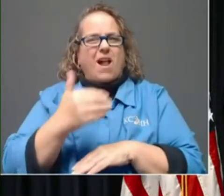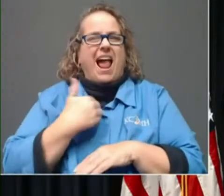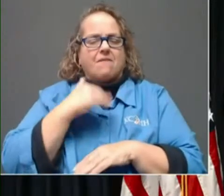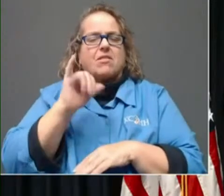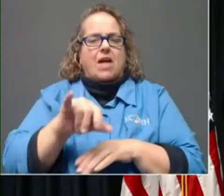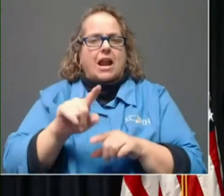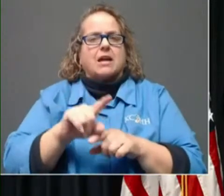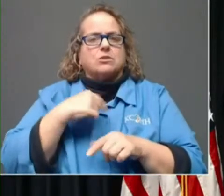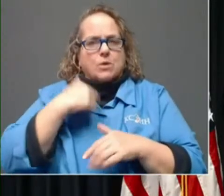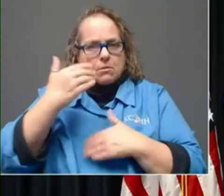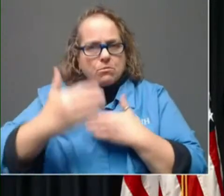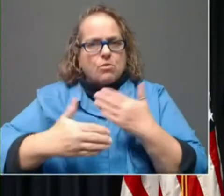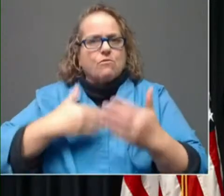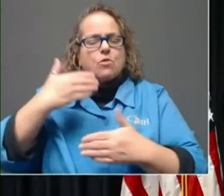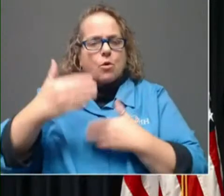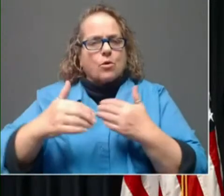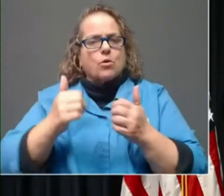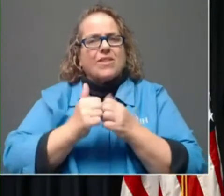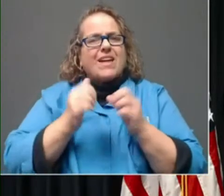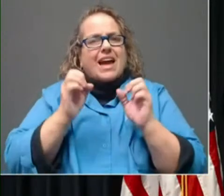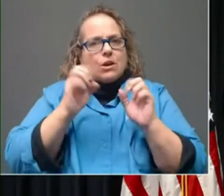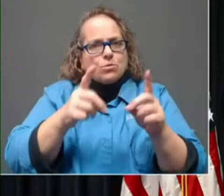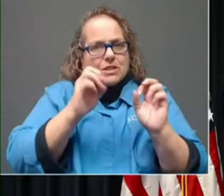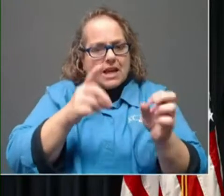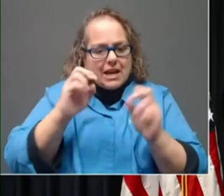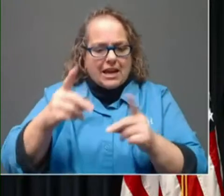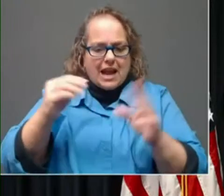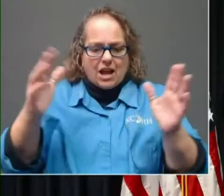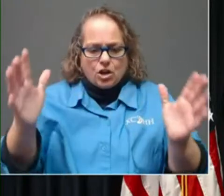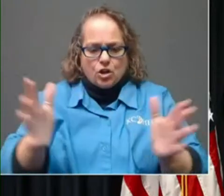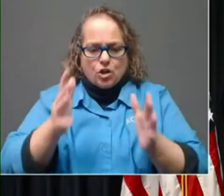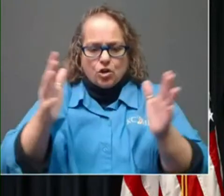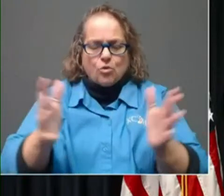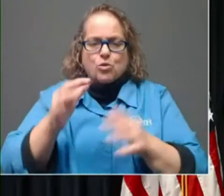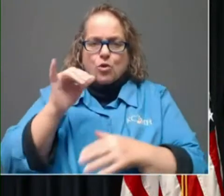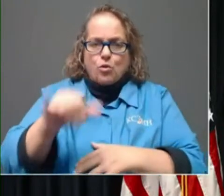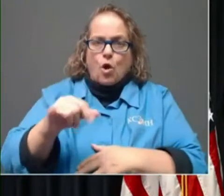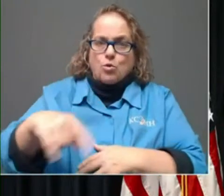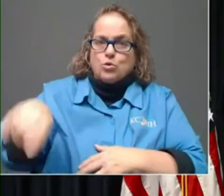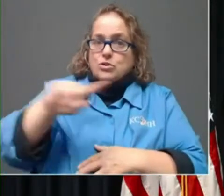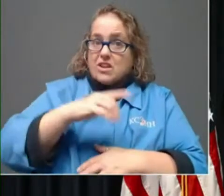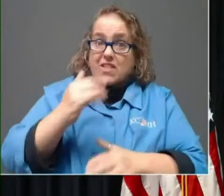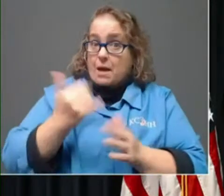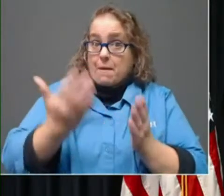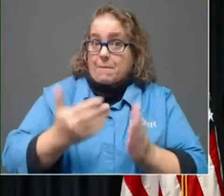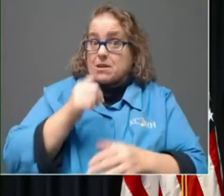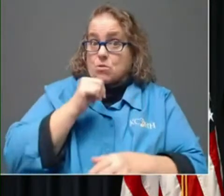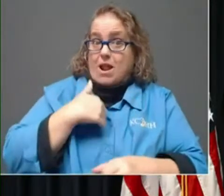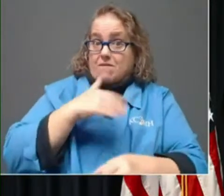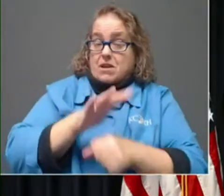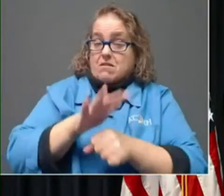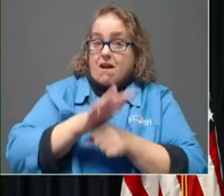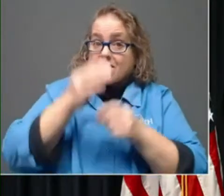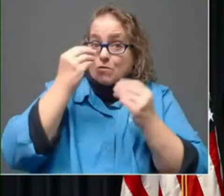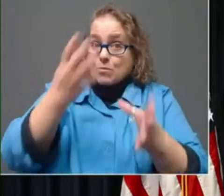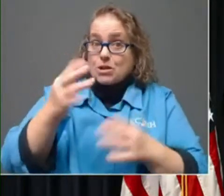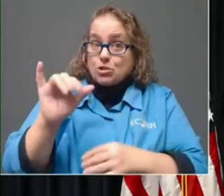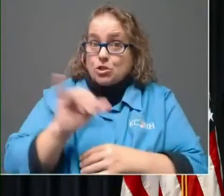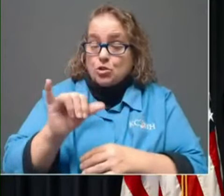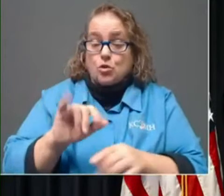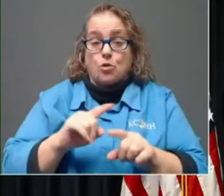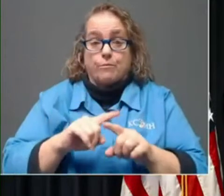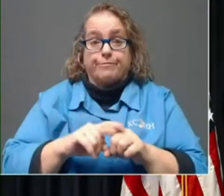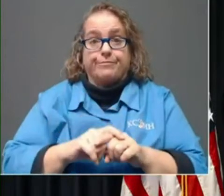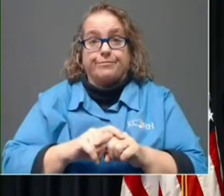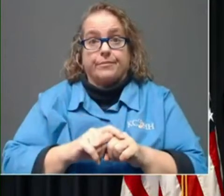forward with educating and encouraging those that maybe don't have enough information too. You know, at a time when